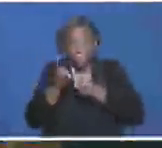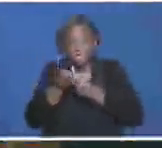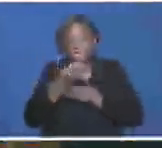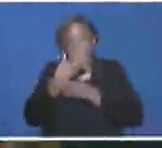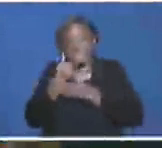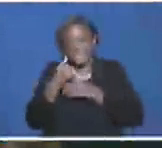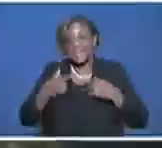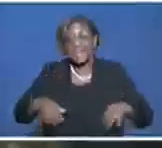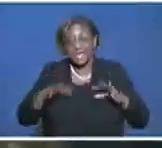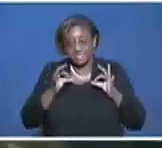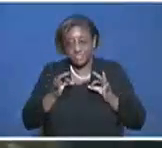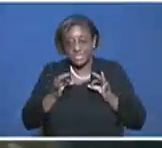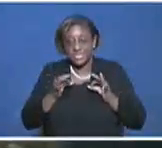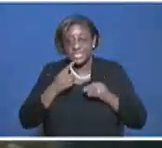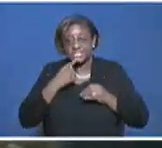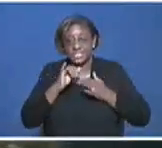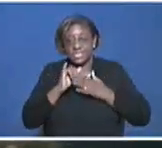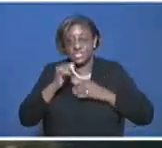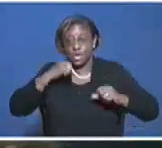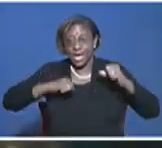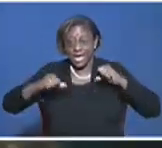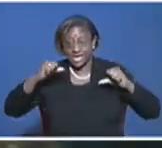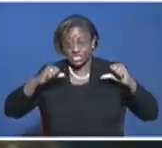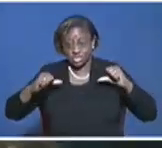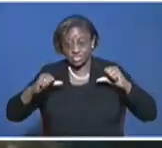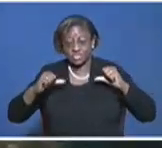life. People are going to judge you on your actions, not by your